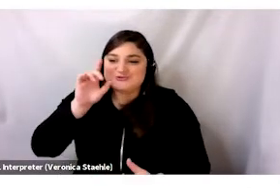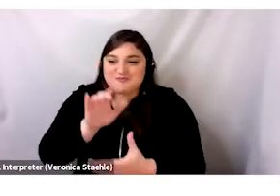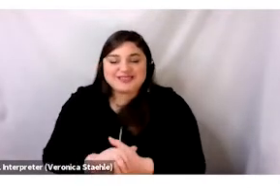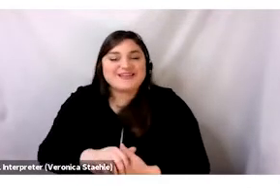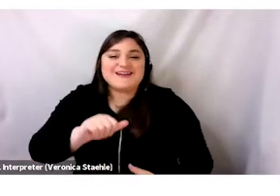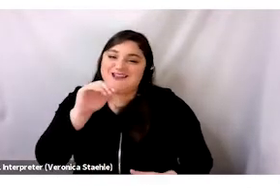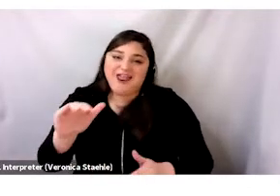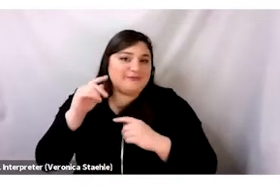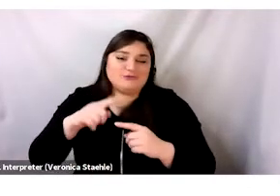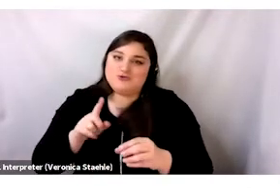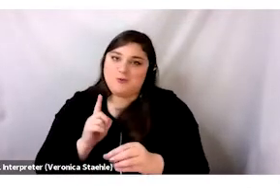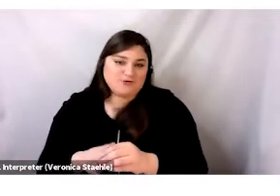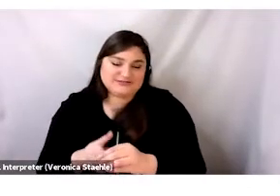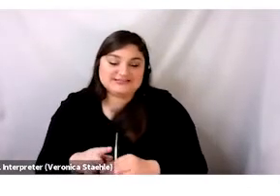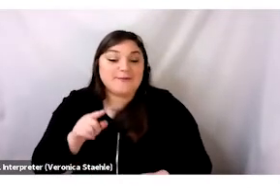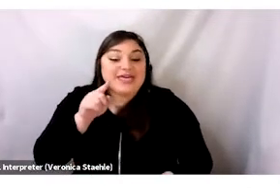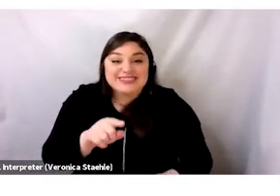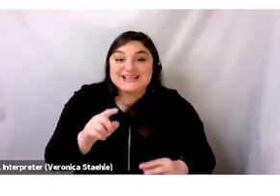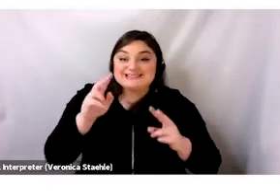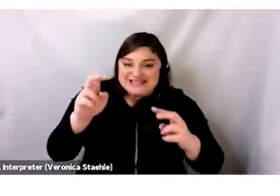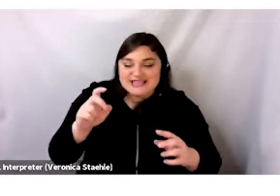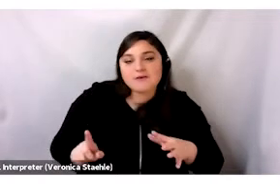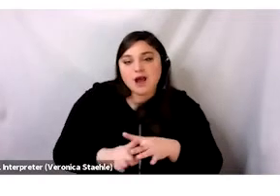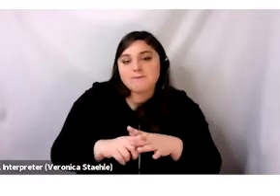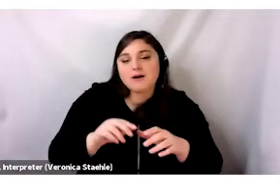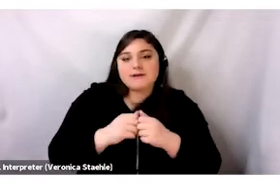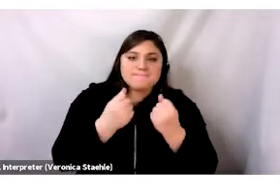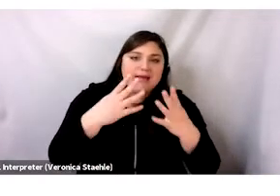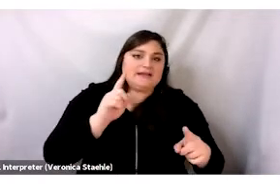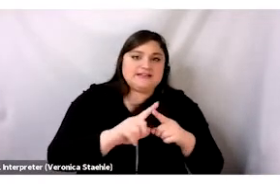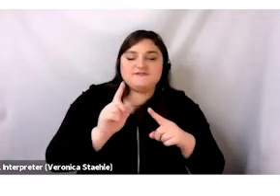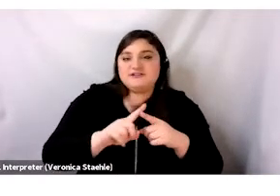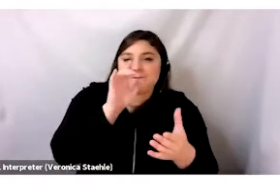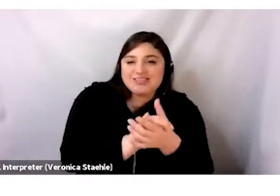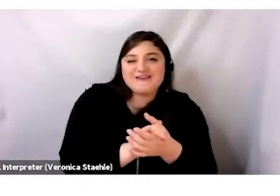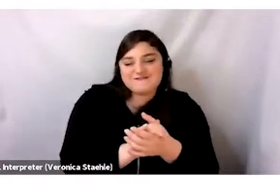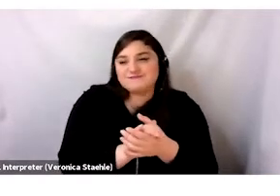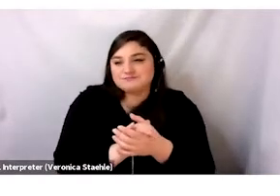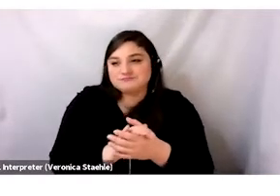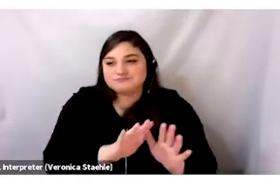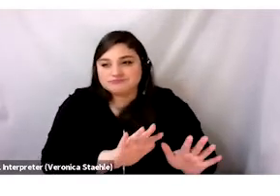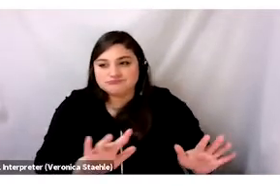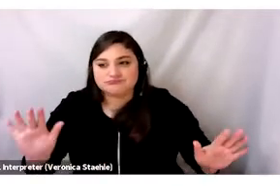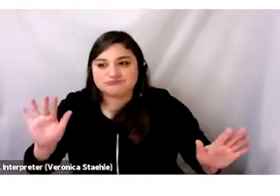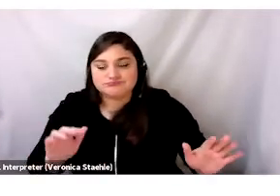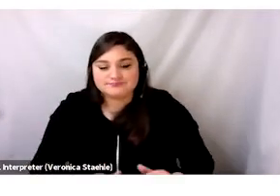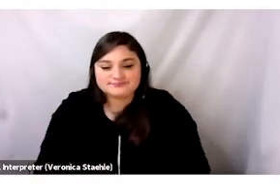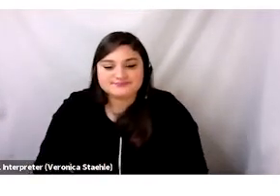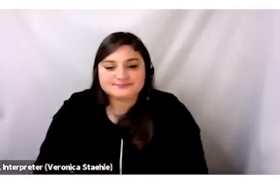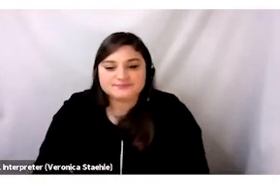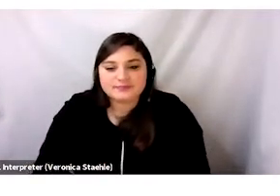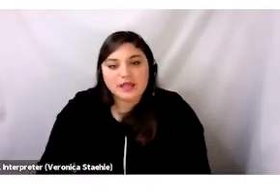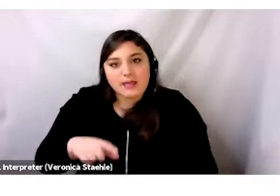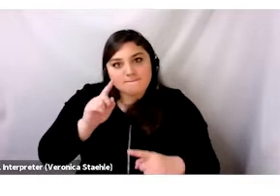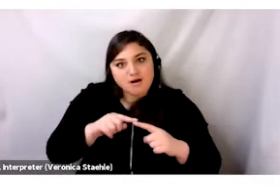Buddhist philosophy. They exist in many, many schools of thought. Um, but the idea is, if